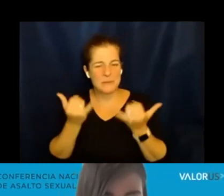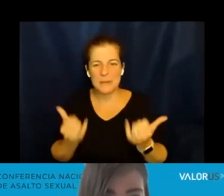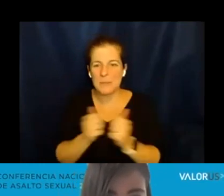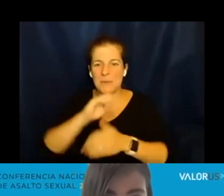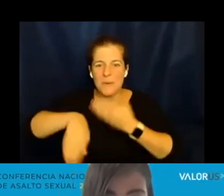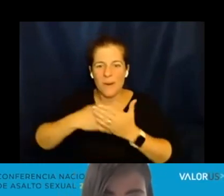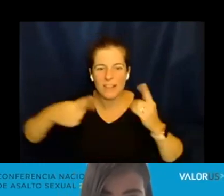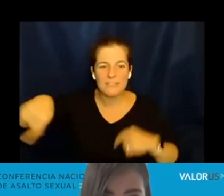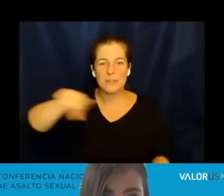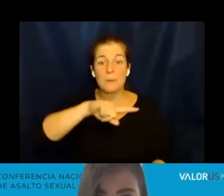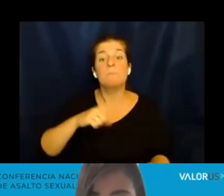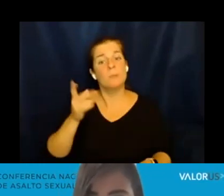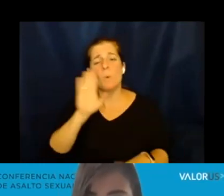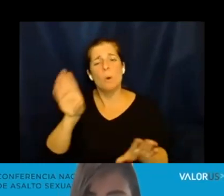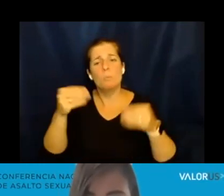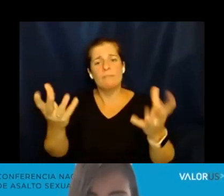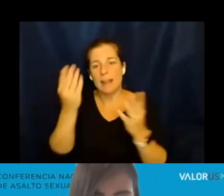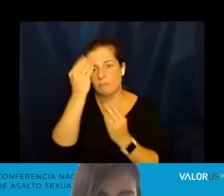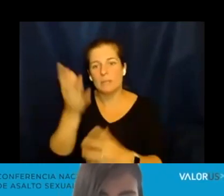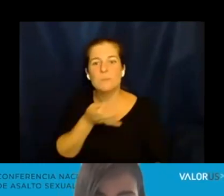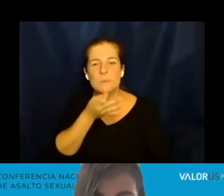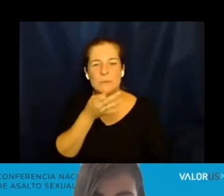be giving you information in just a second